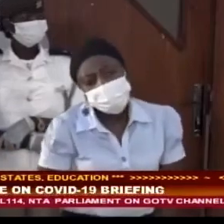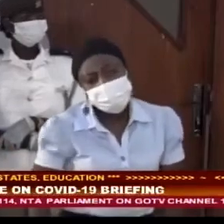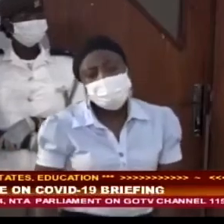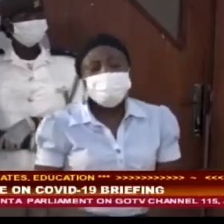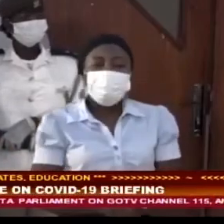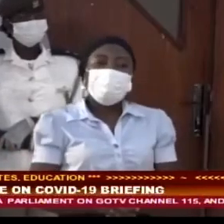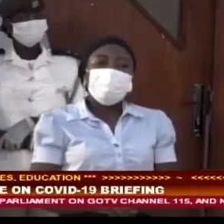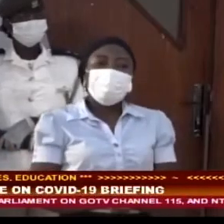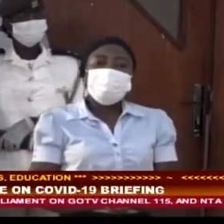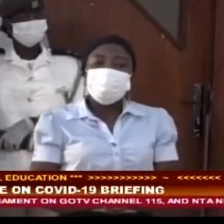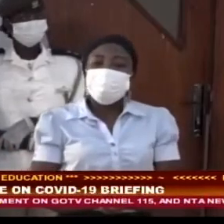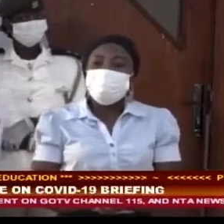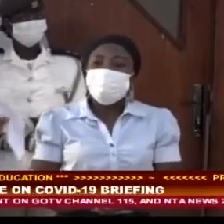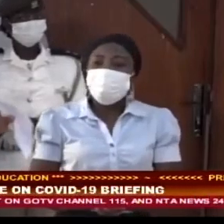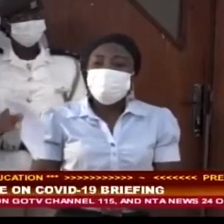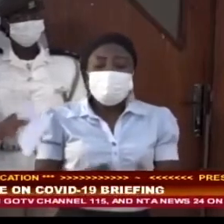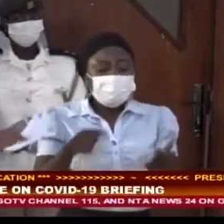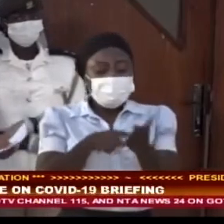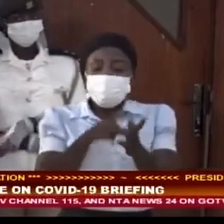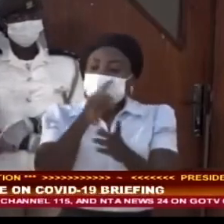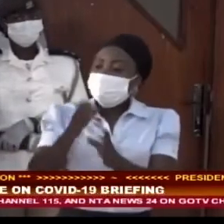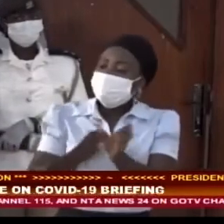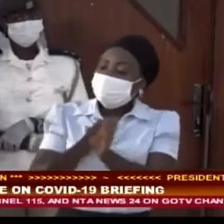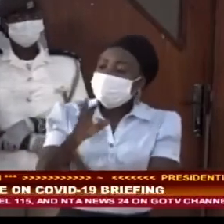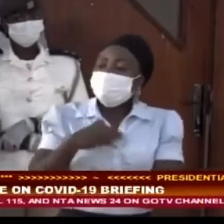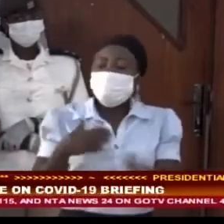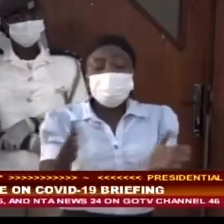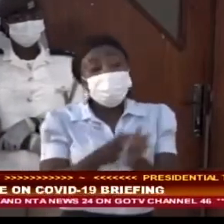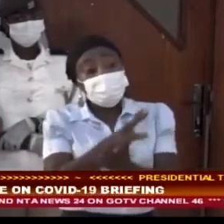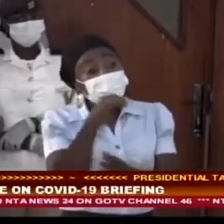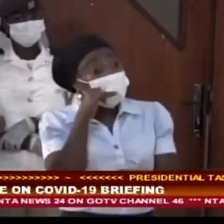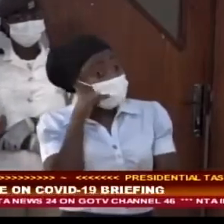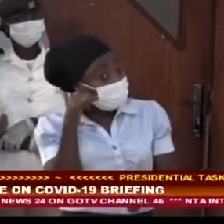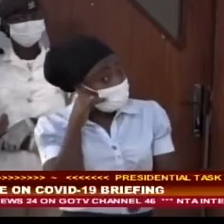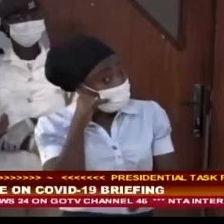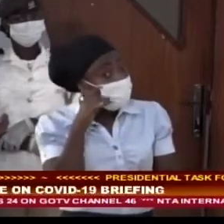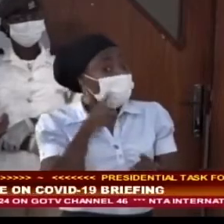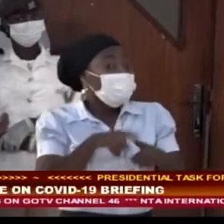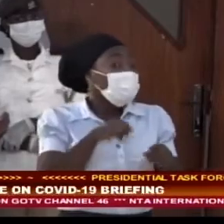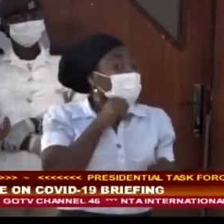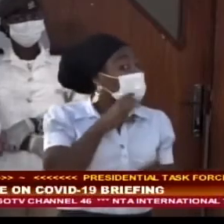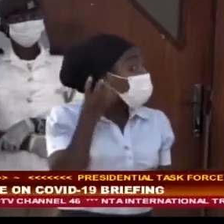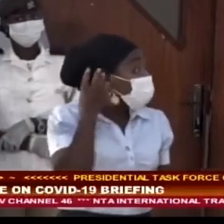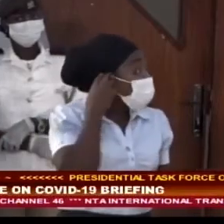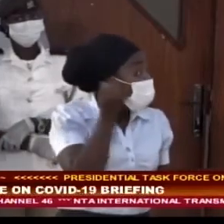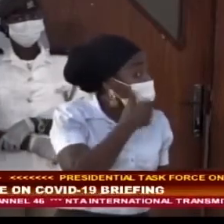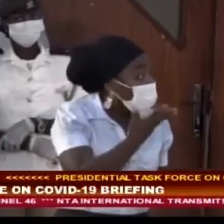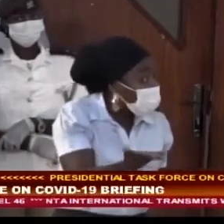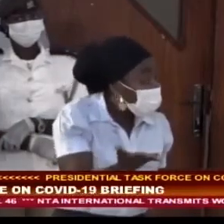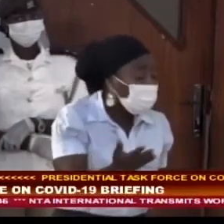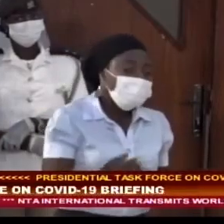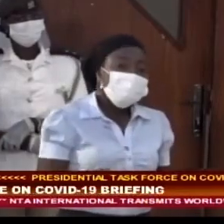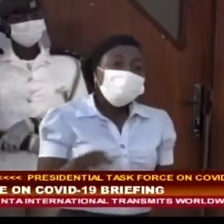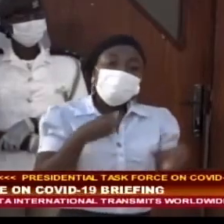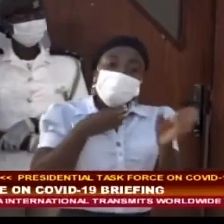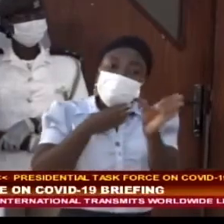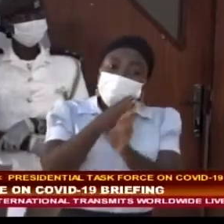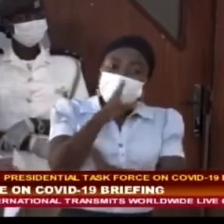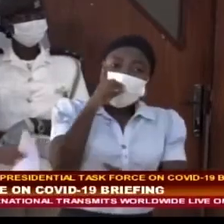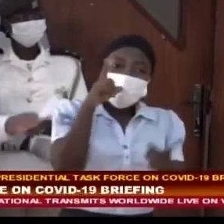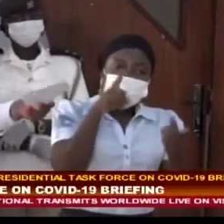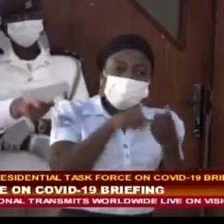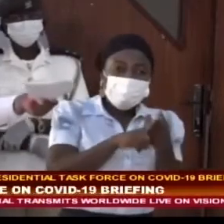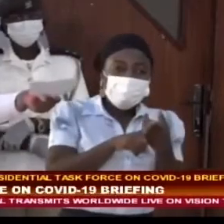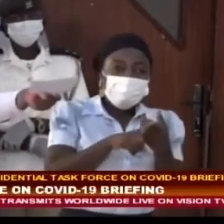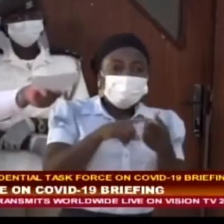COVID-19 positive? And this question I asked yesterday, probably it was an oversight. I think I want to ask again. And I'm